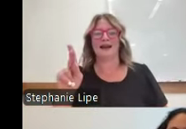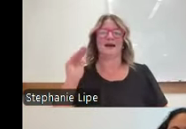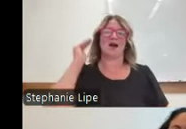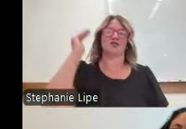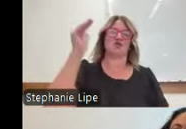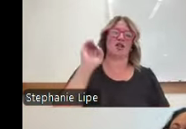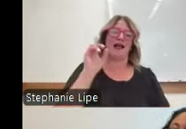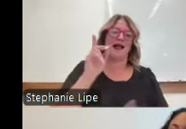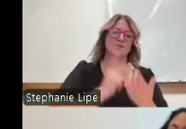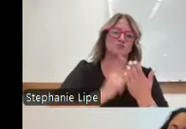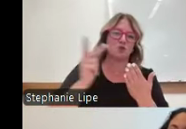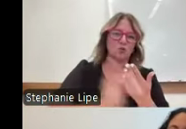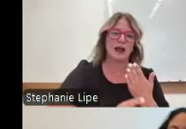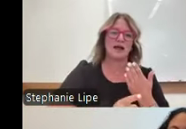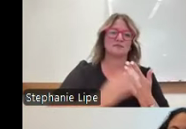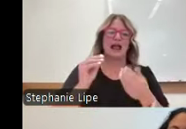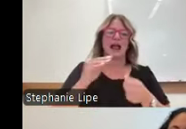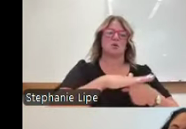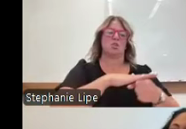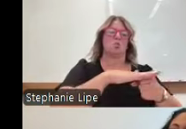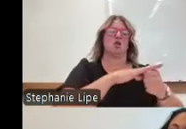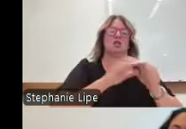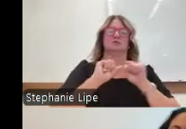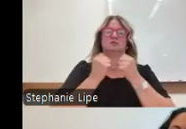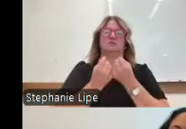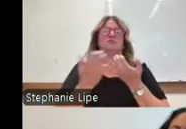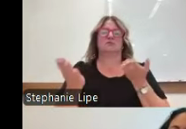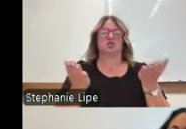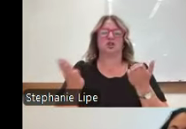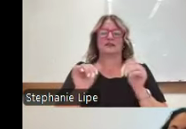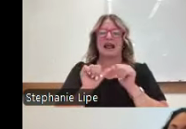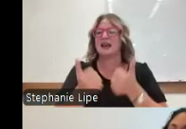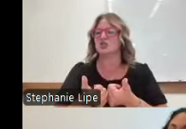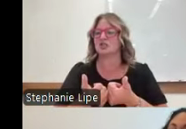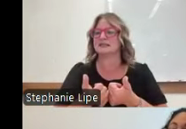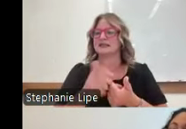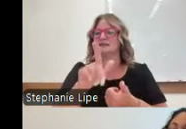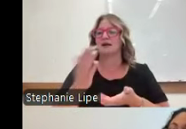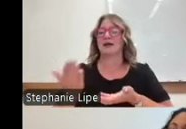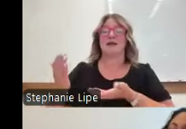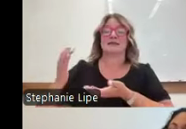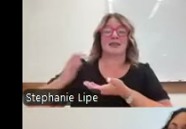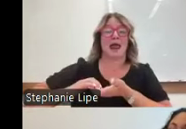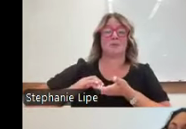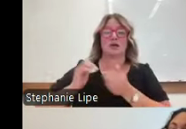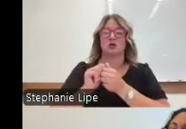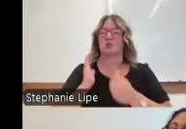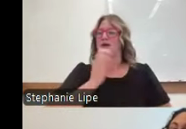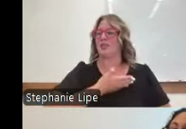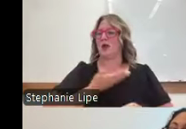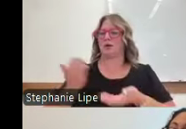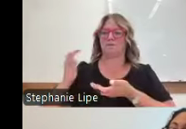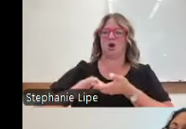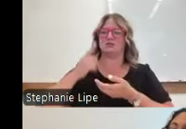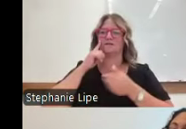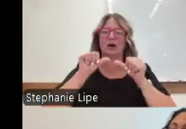Link, Adult Education Programs, and local social service agencies and organizations.